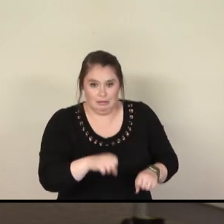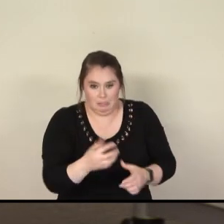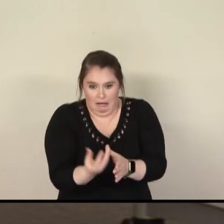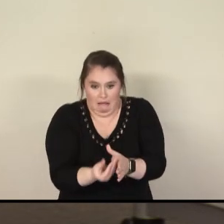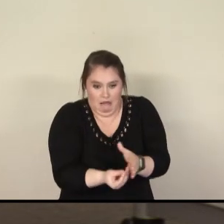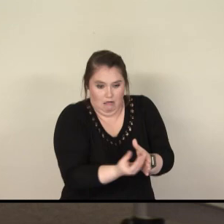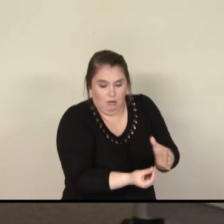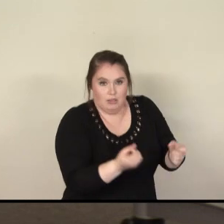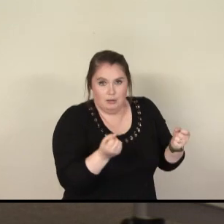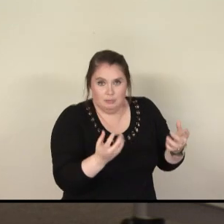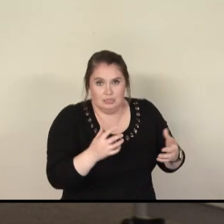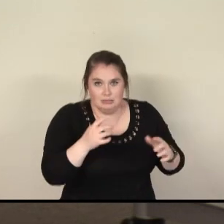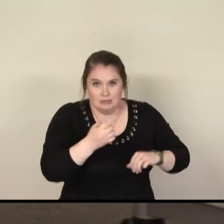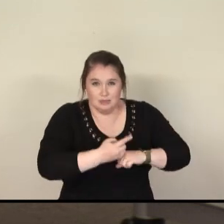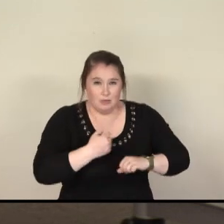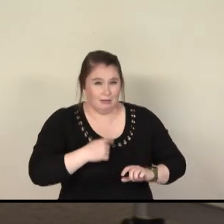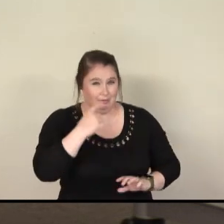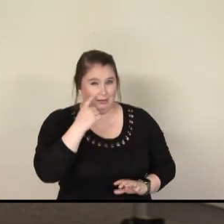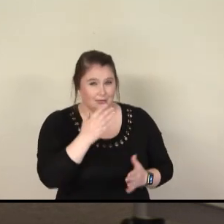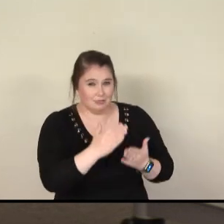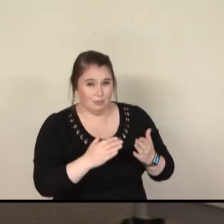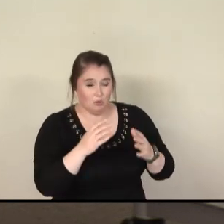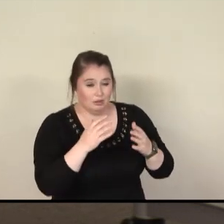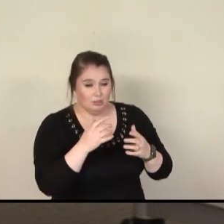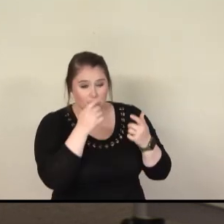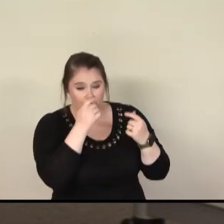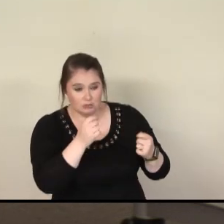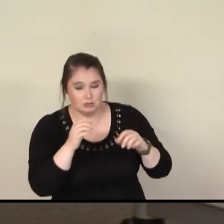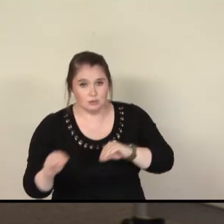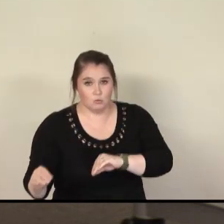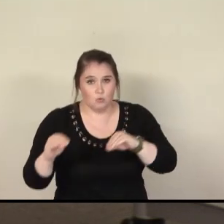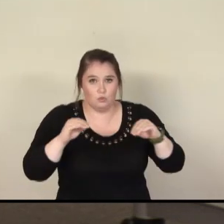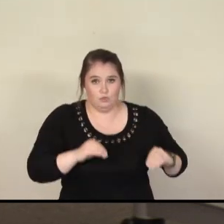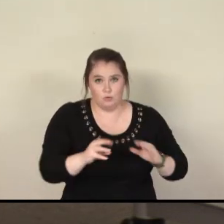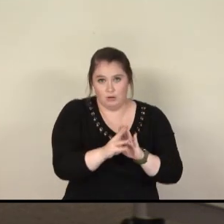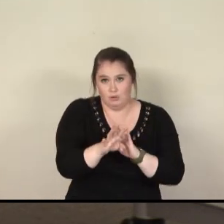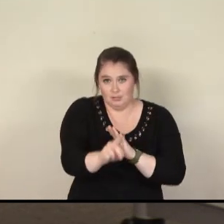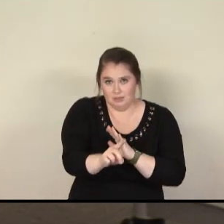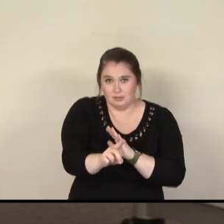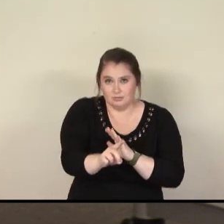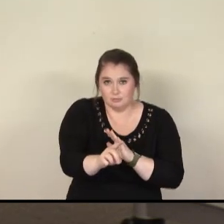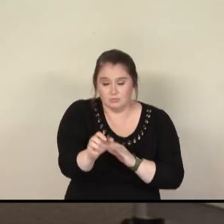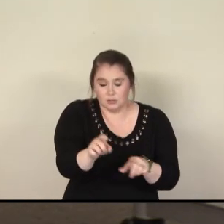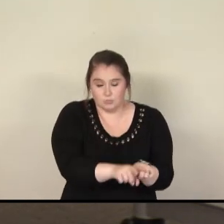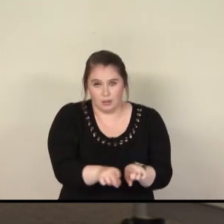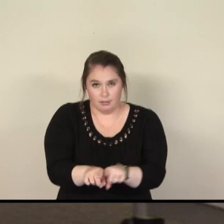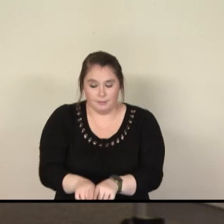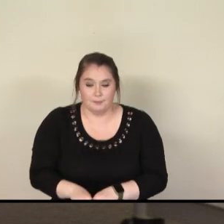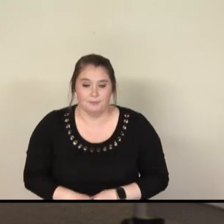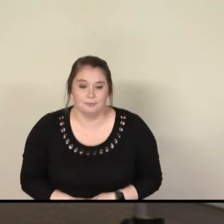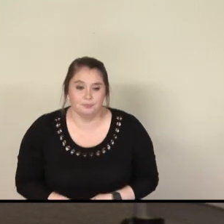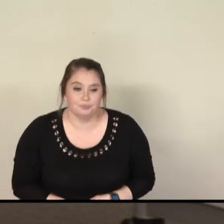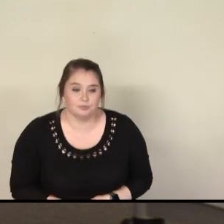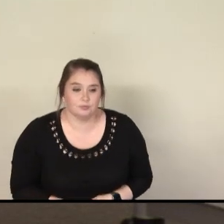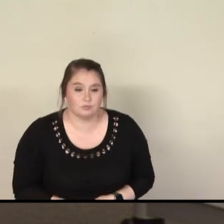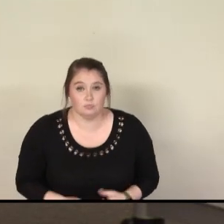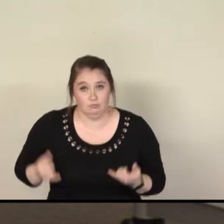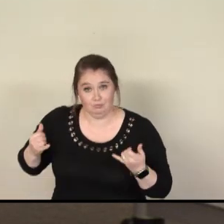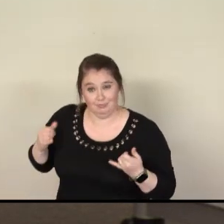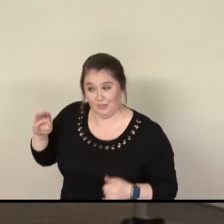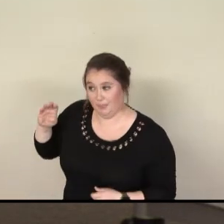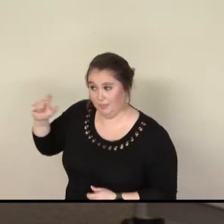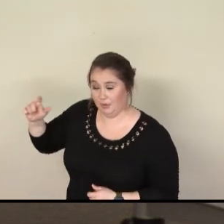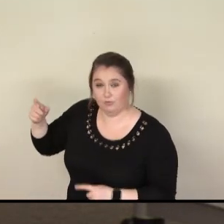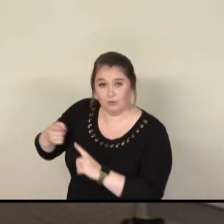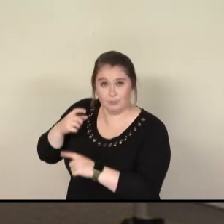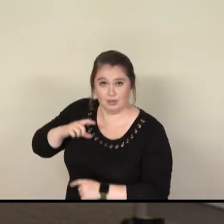think, in families maybe wanting to move their kids over to Waco ISD as well. Now, there is a bill in the legislature that's going